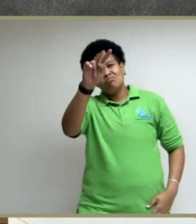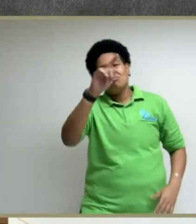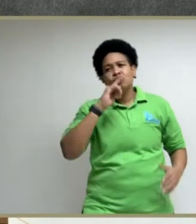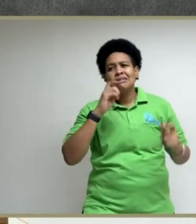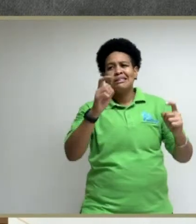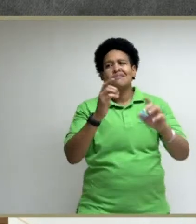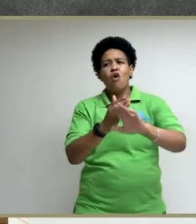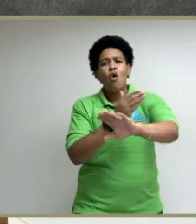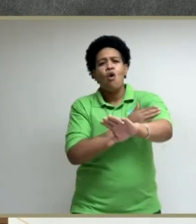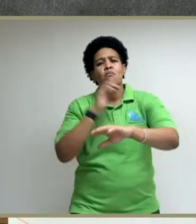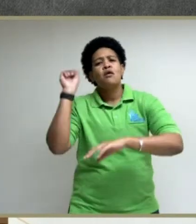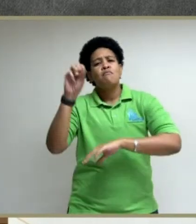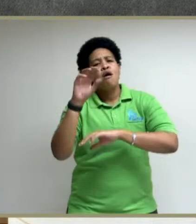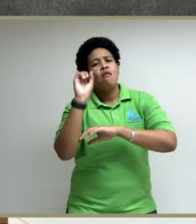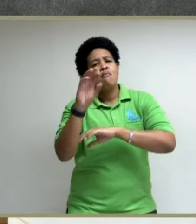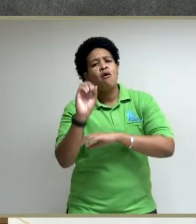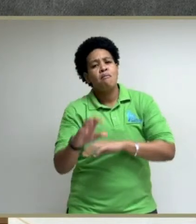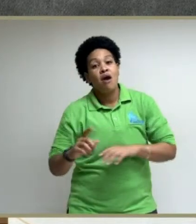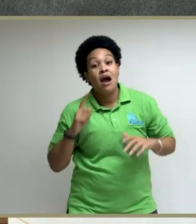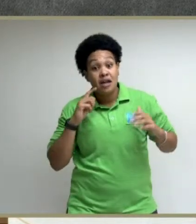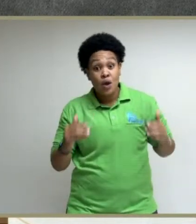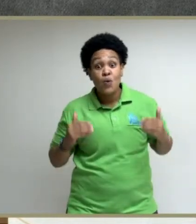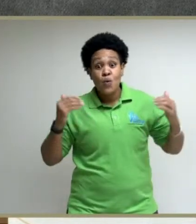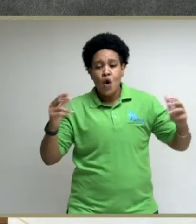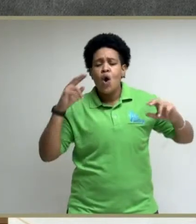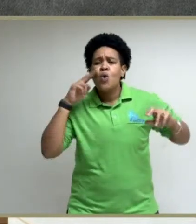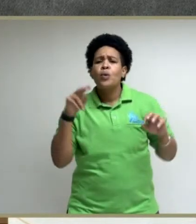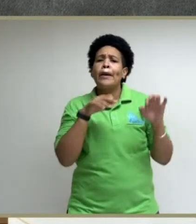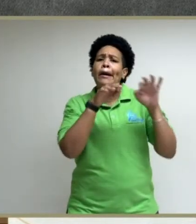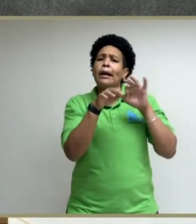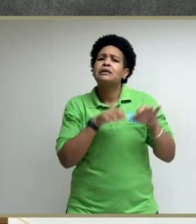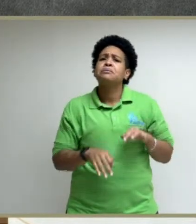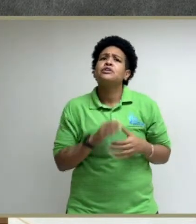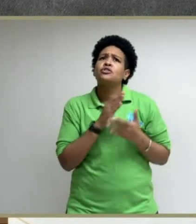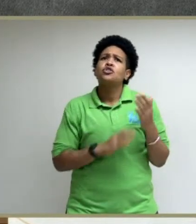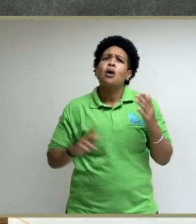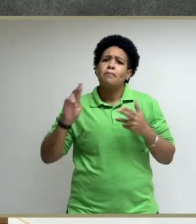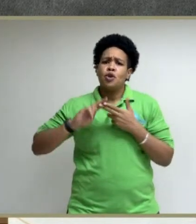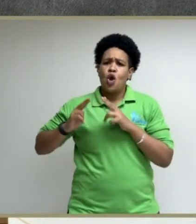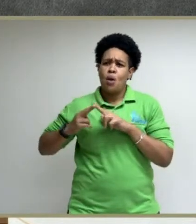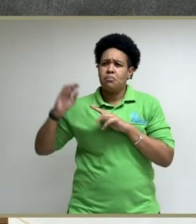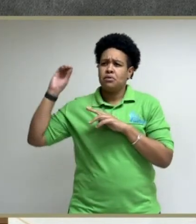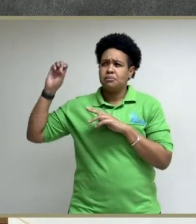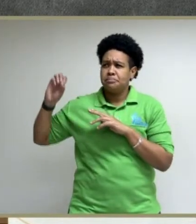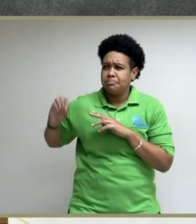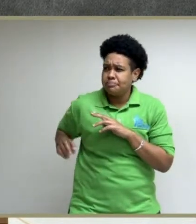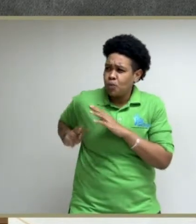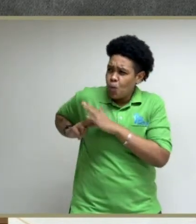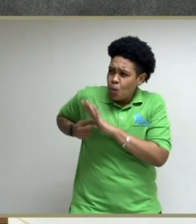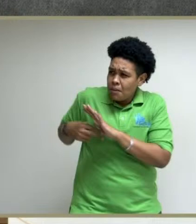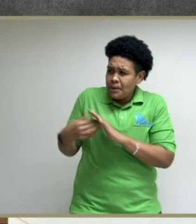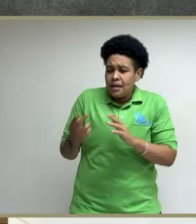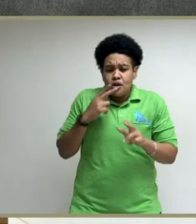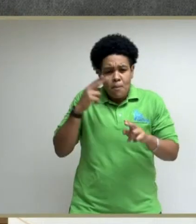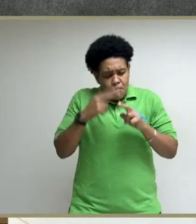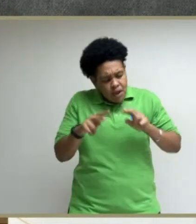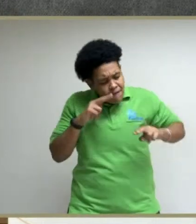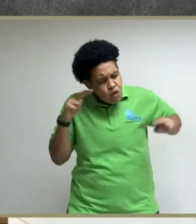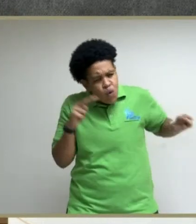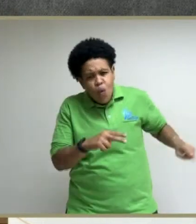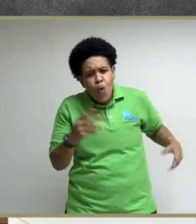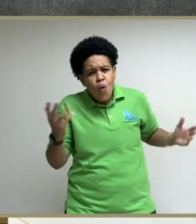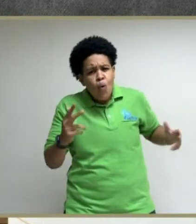update, and then we're going to look at some explanation of some of the figures, and then to have a brief look at